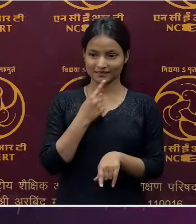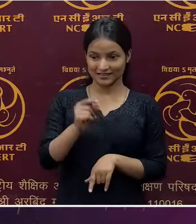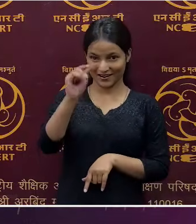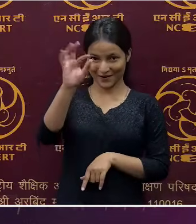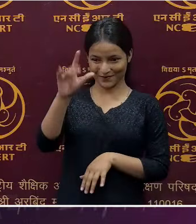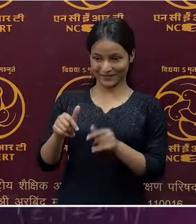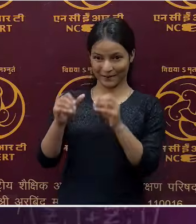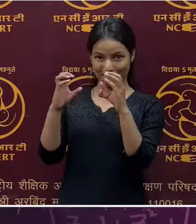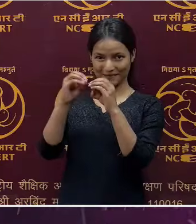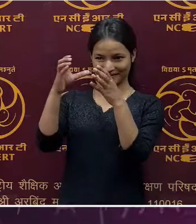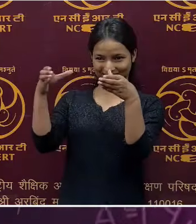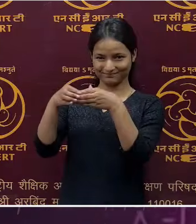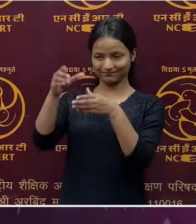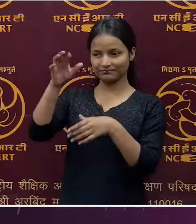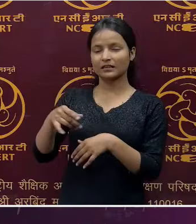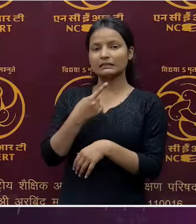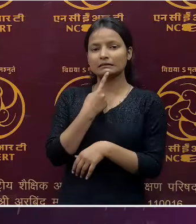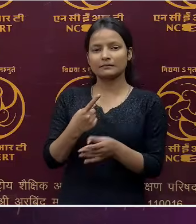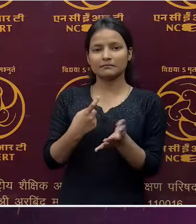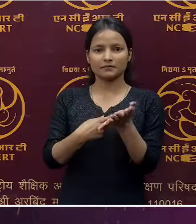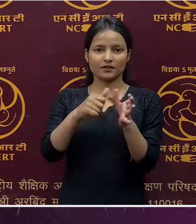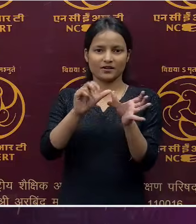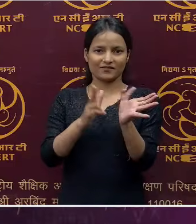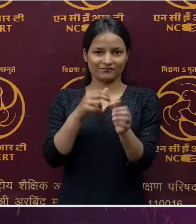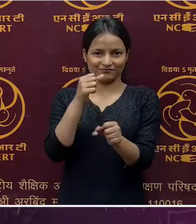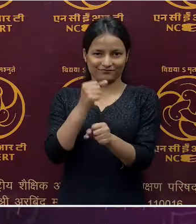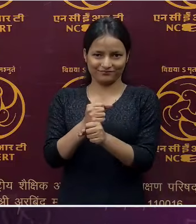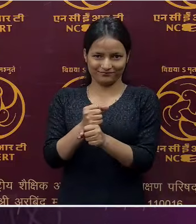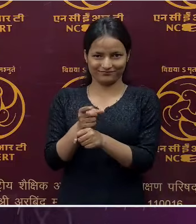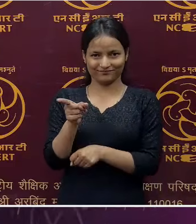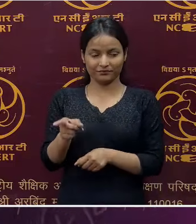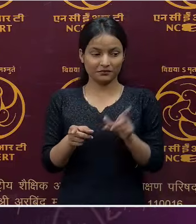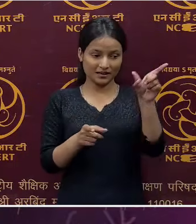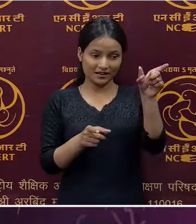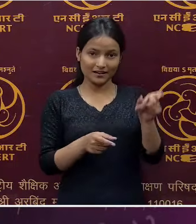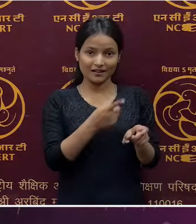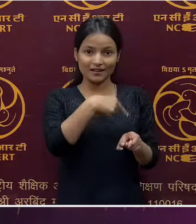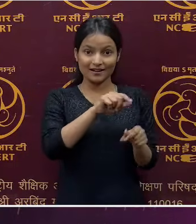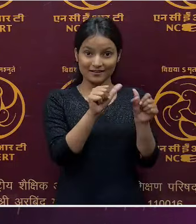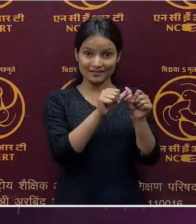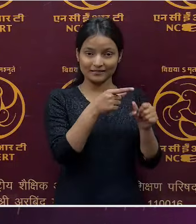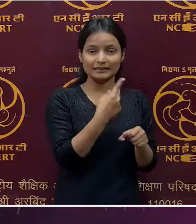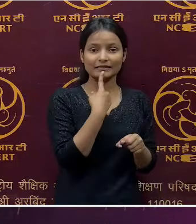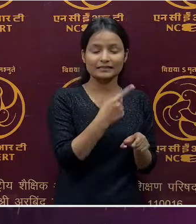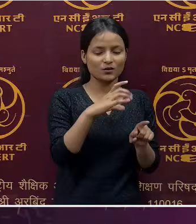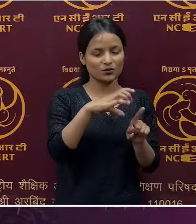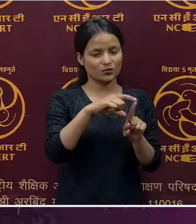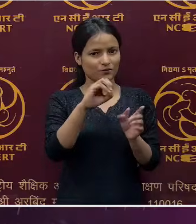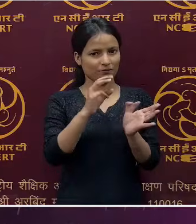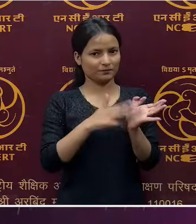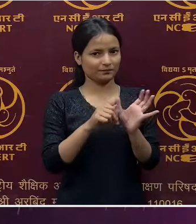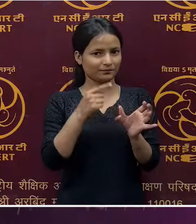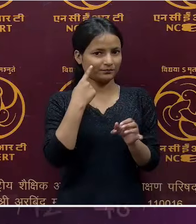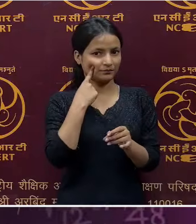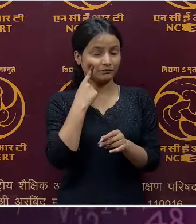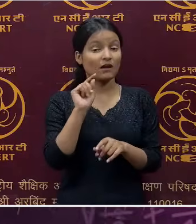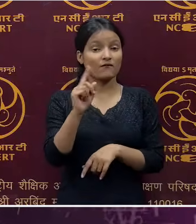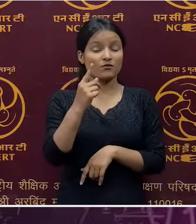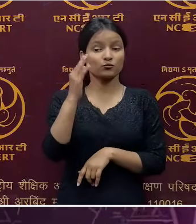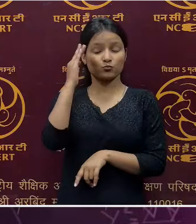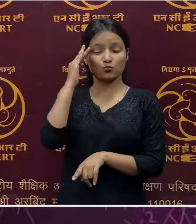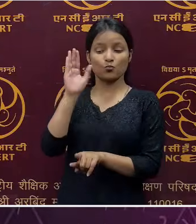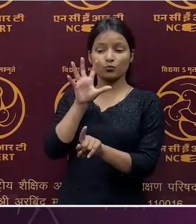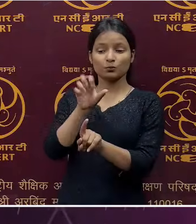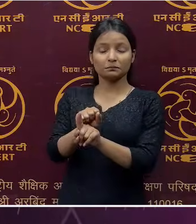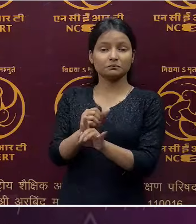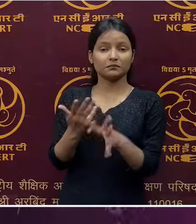is function? Let's suppose we have two set, one is set A and one is set B. So first it should be a relation, and then